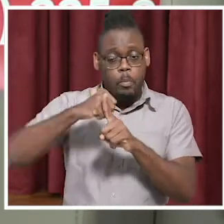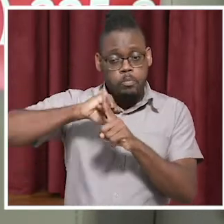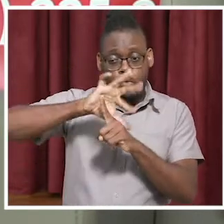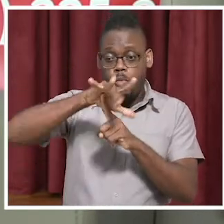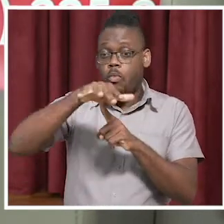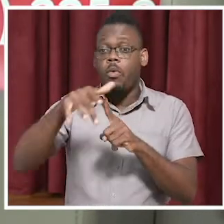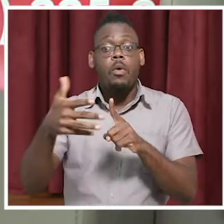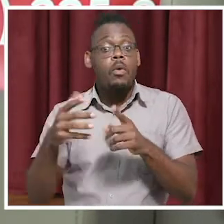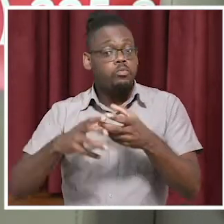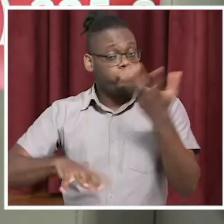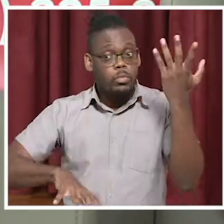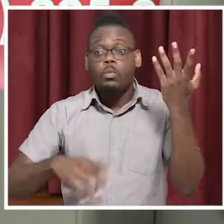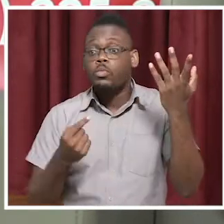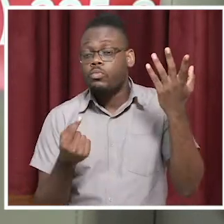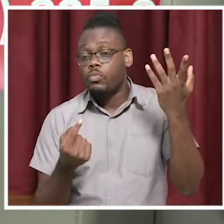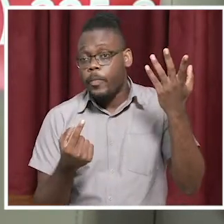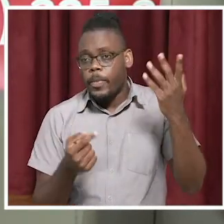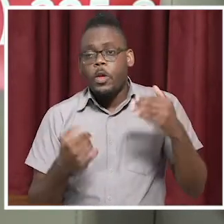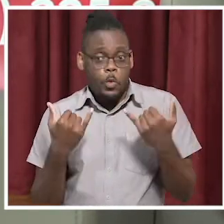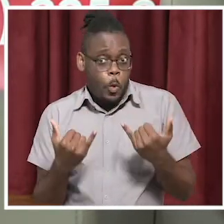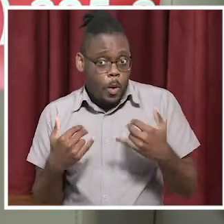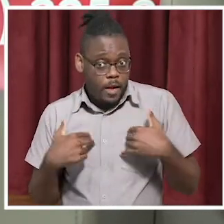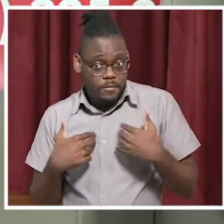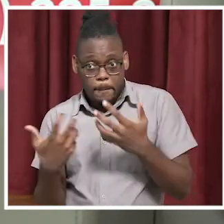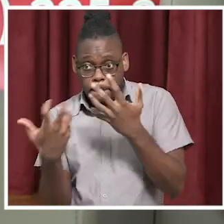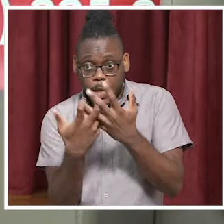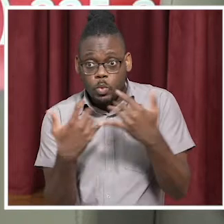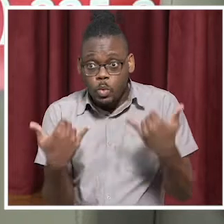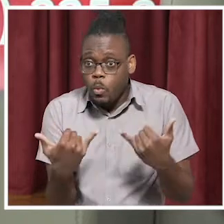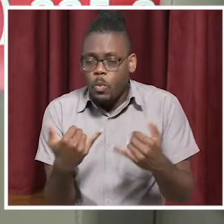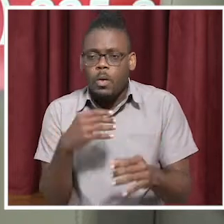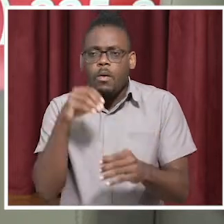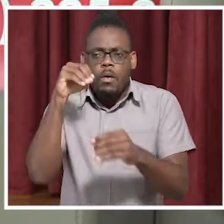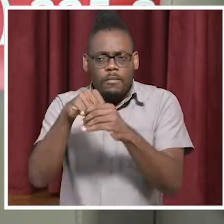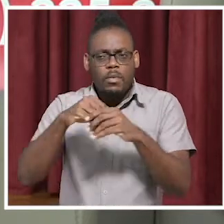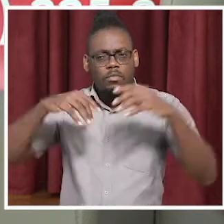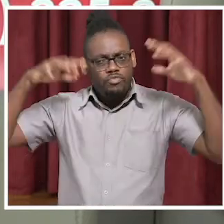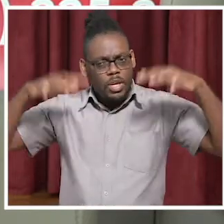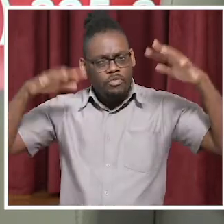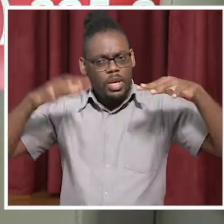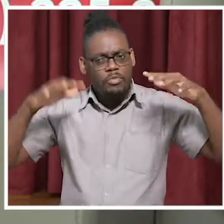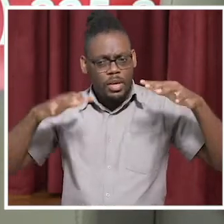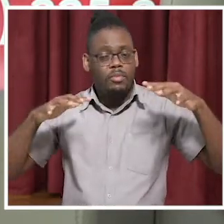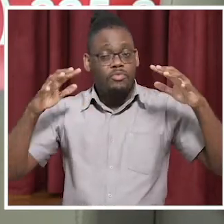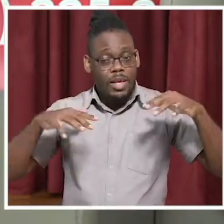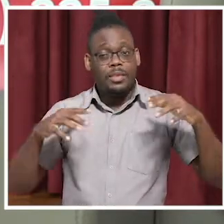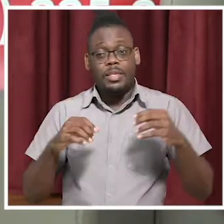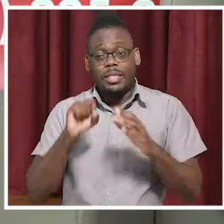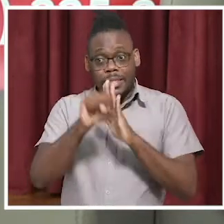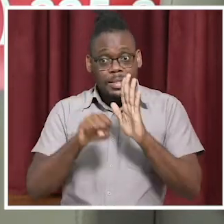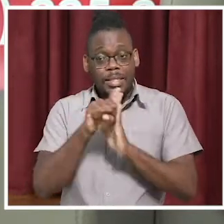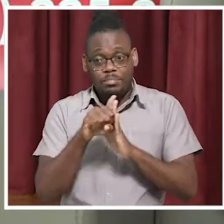period because we are in the wet and hurricane season. So that one, usually... So, for